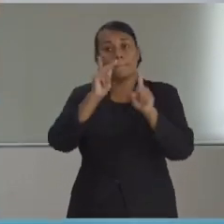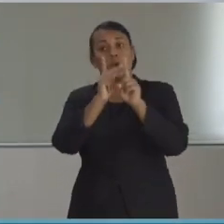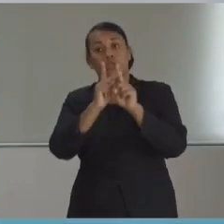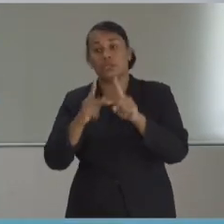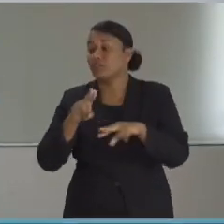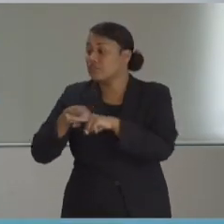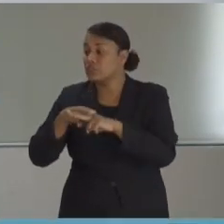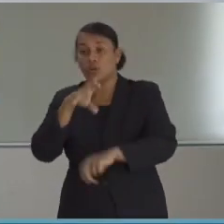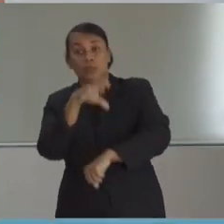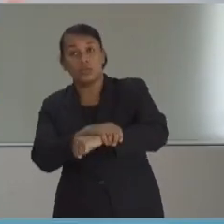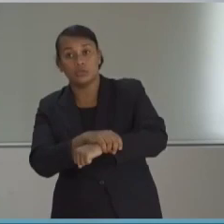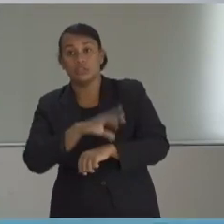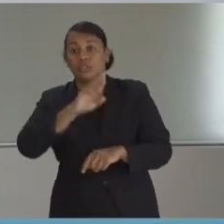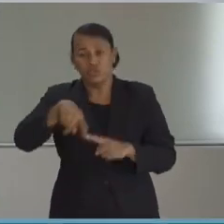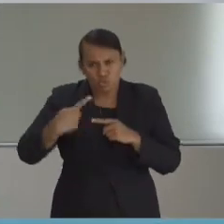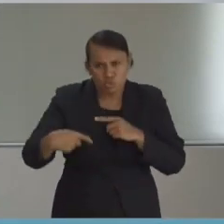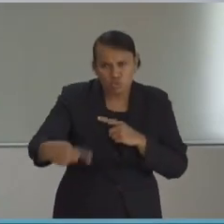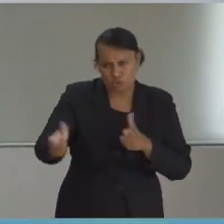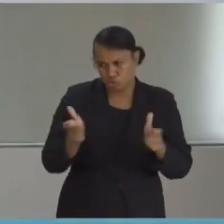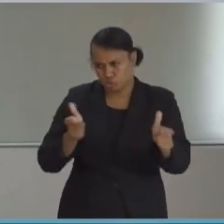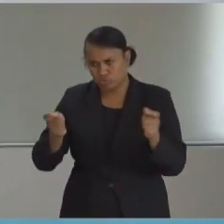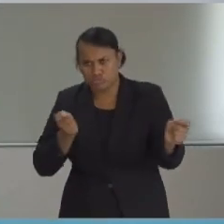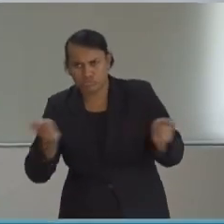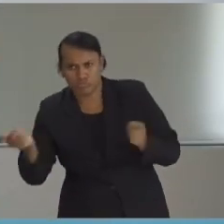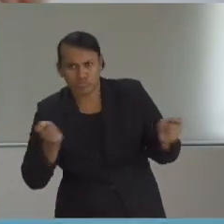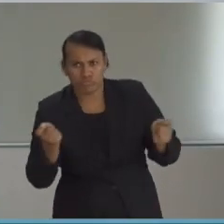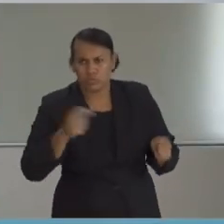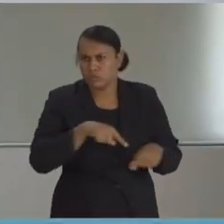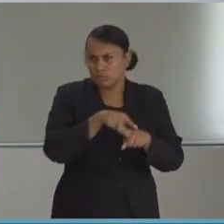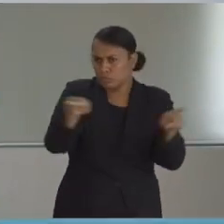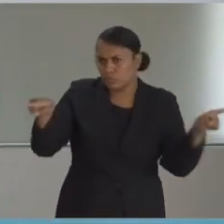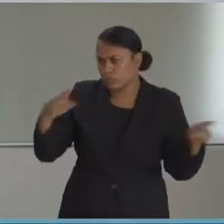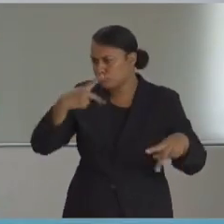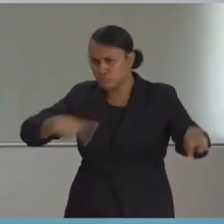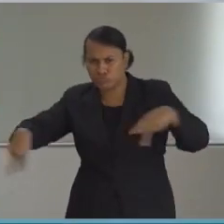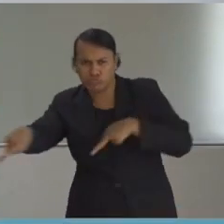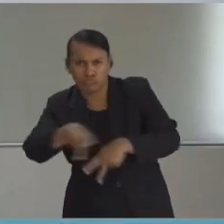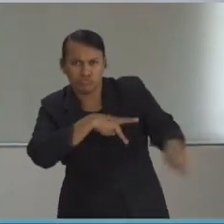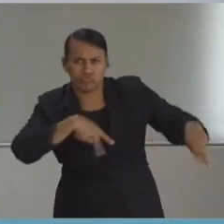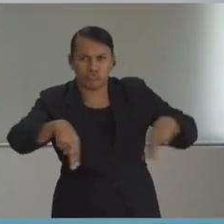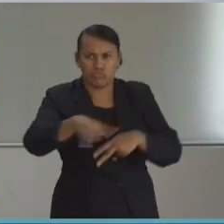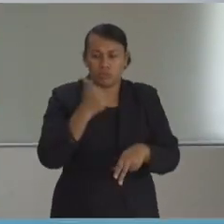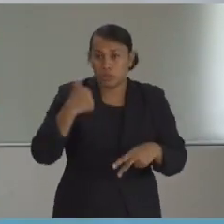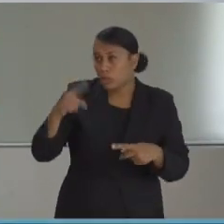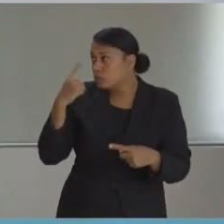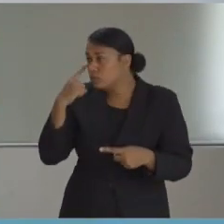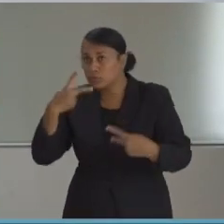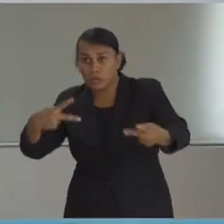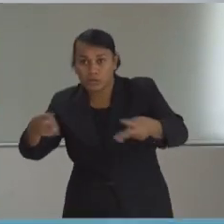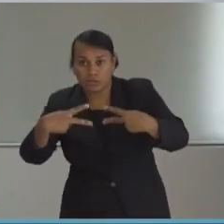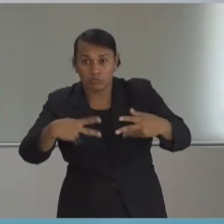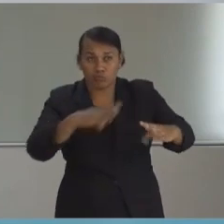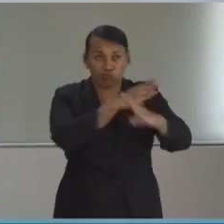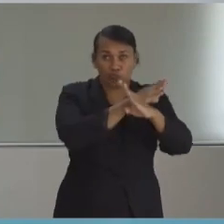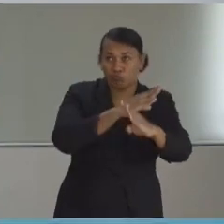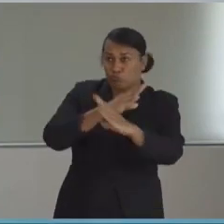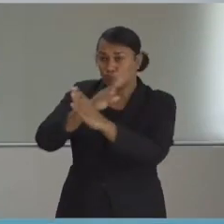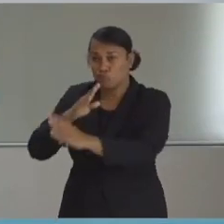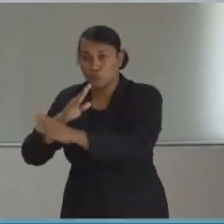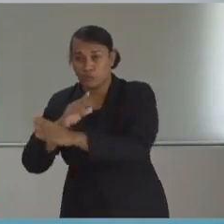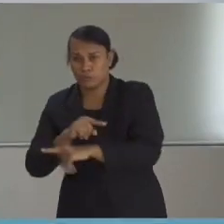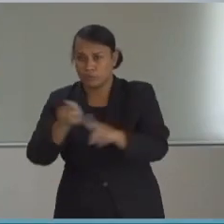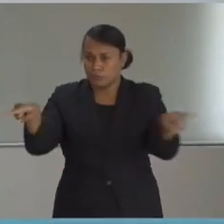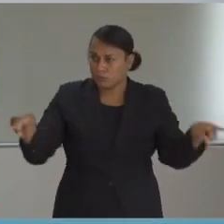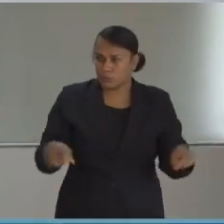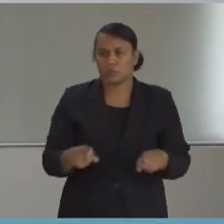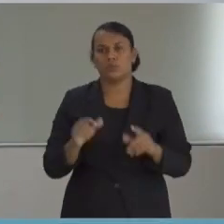the control of population movements. You will see the various checkpoints. They are also enforcing the COVID-19